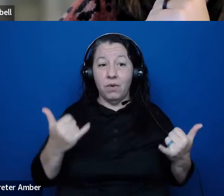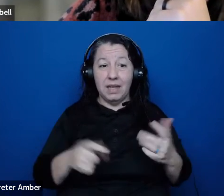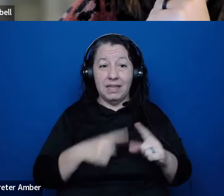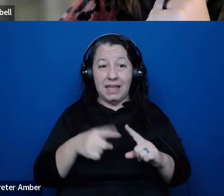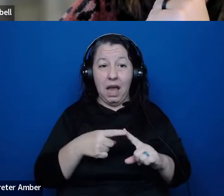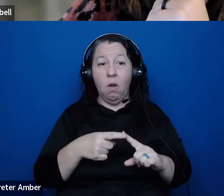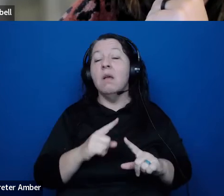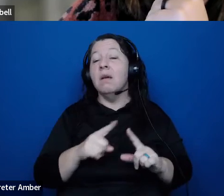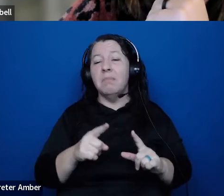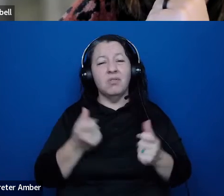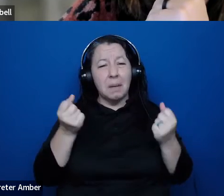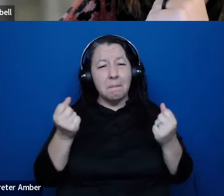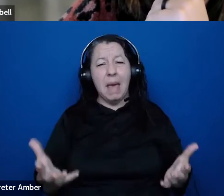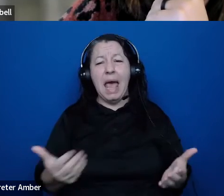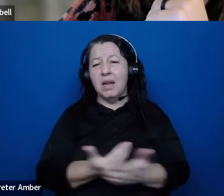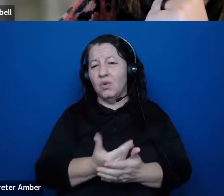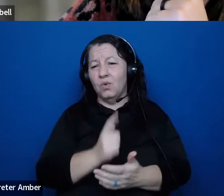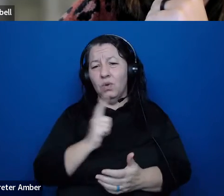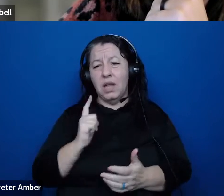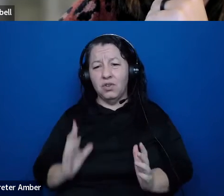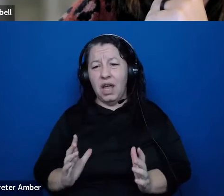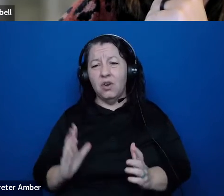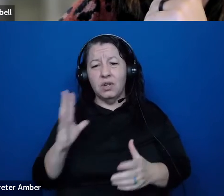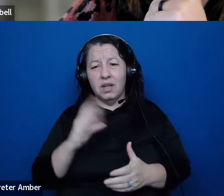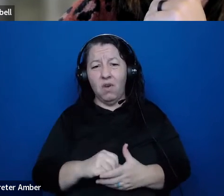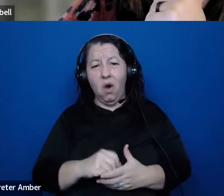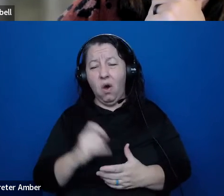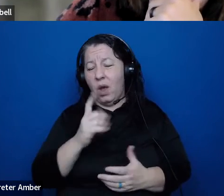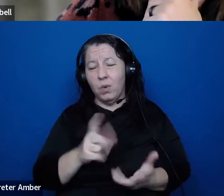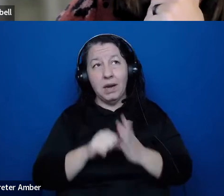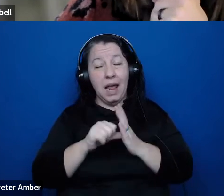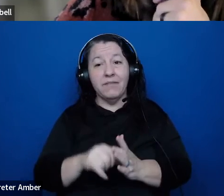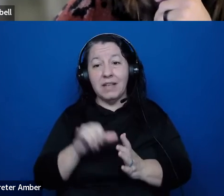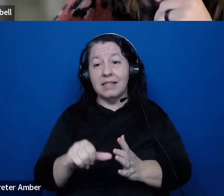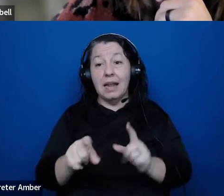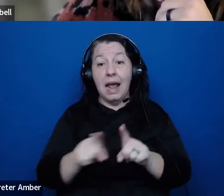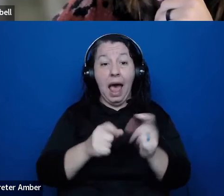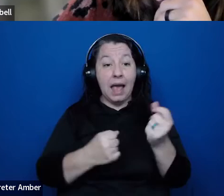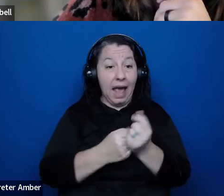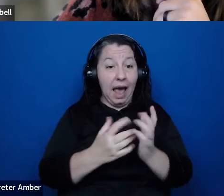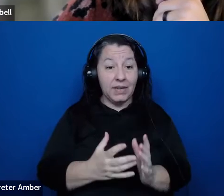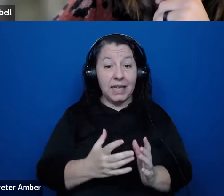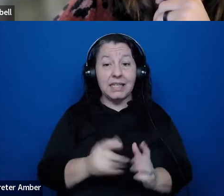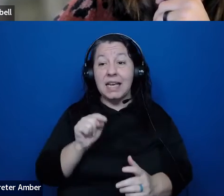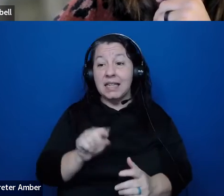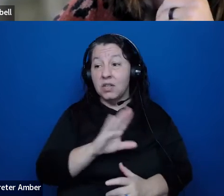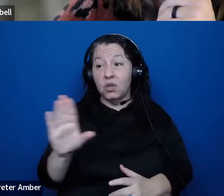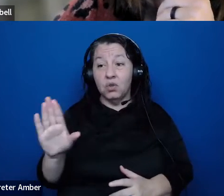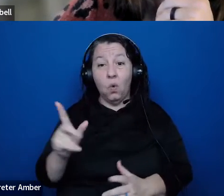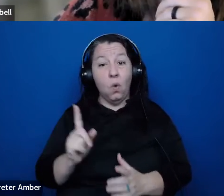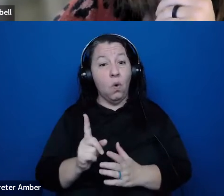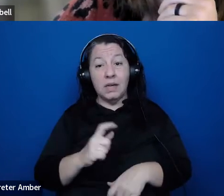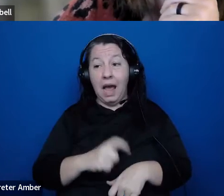just a ton of new legislators. And that's, if I can just underscore that, as advocates, this is your moment. Because